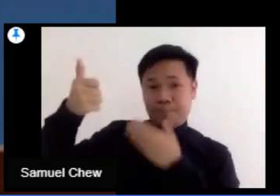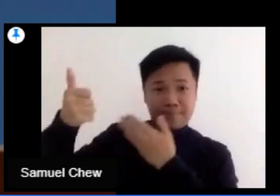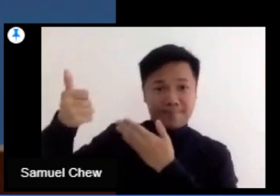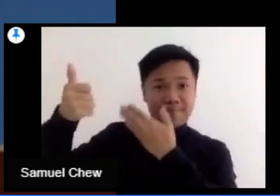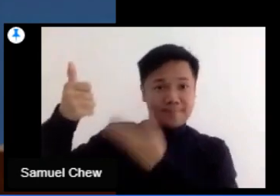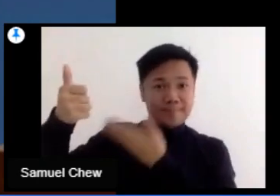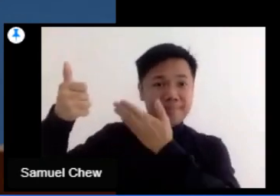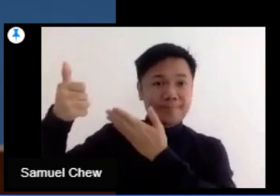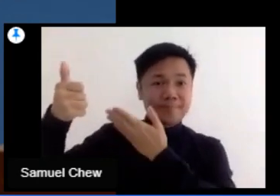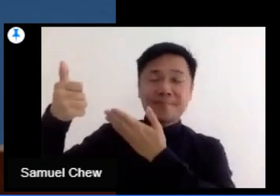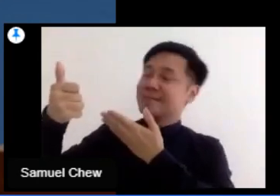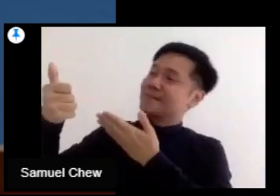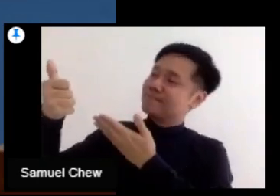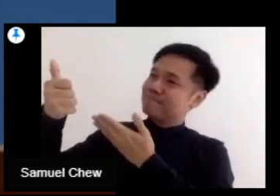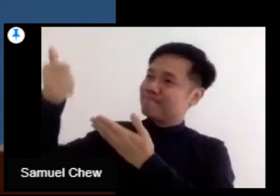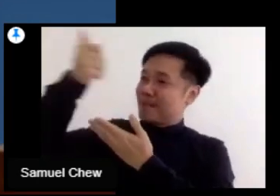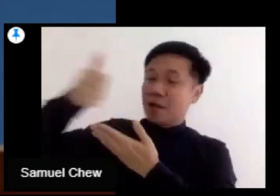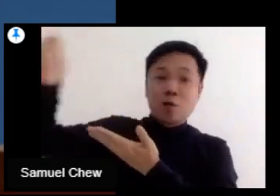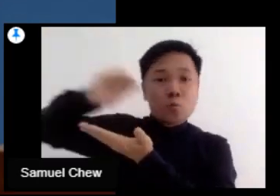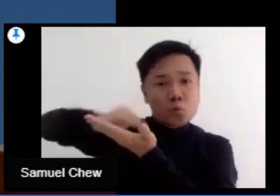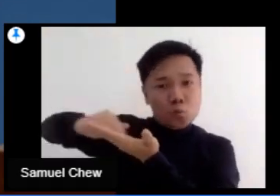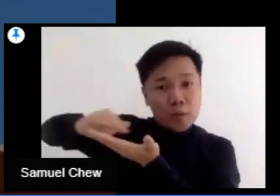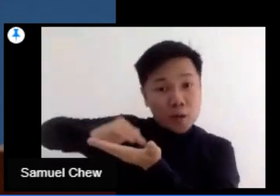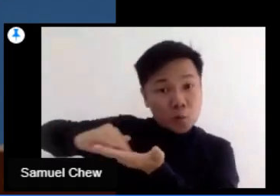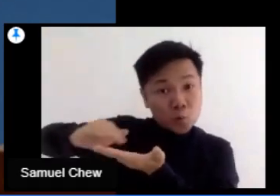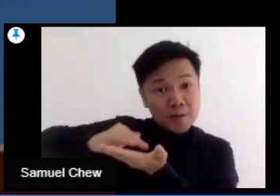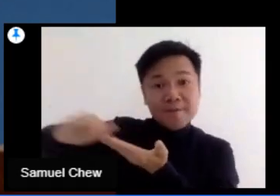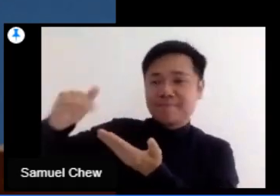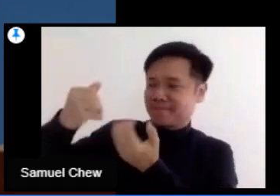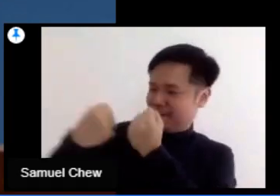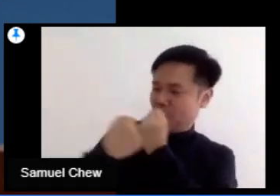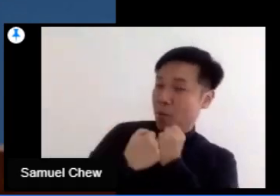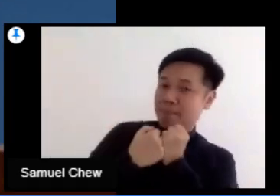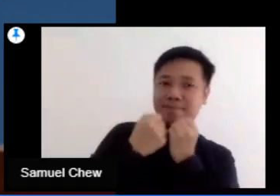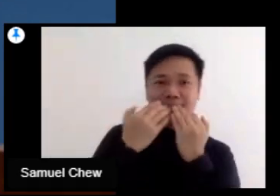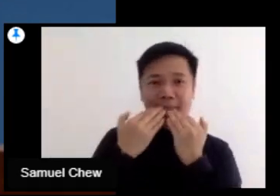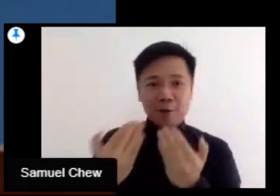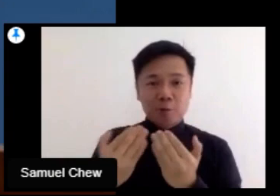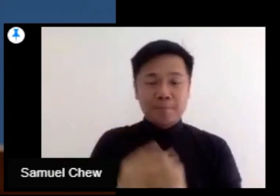her support for this committee's work.